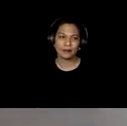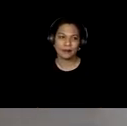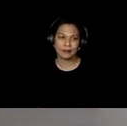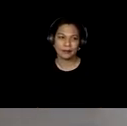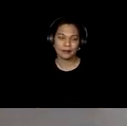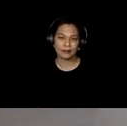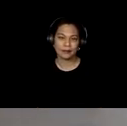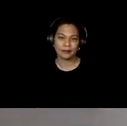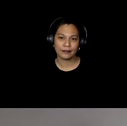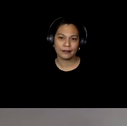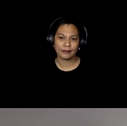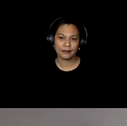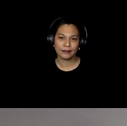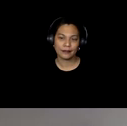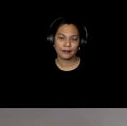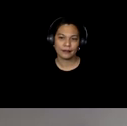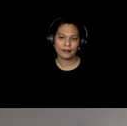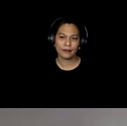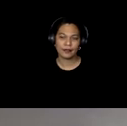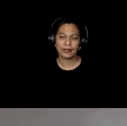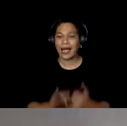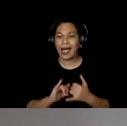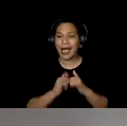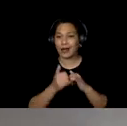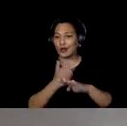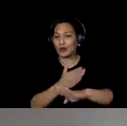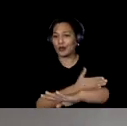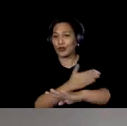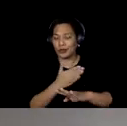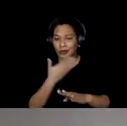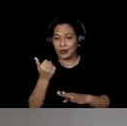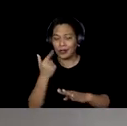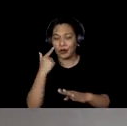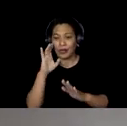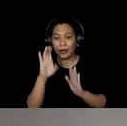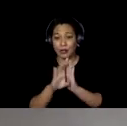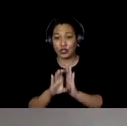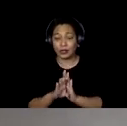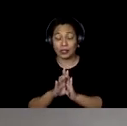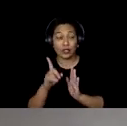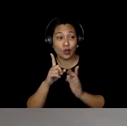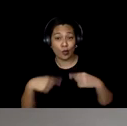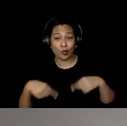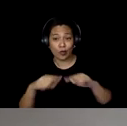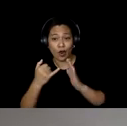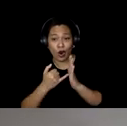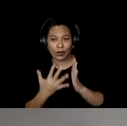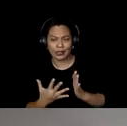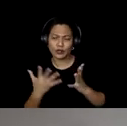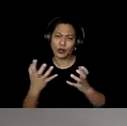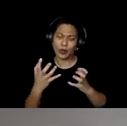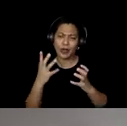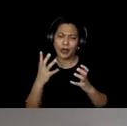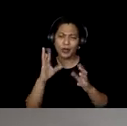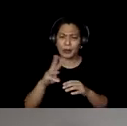So I'll quickly talk a little bit about optimizing images because, you know, I think as artists, a lot of our websites, we want them to be beautiful. We're